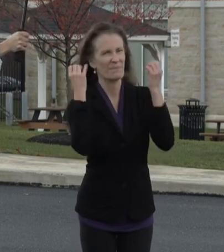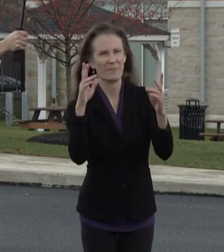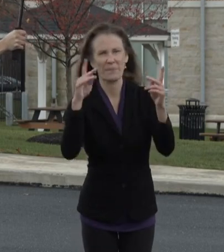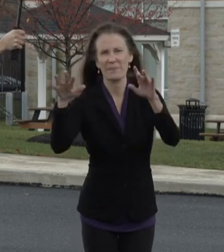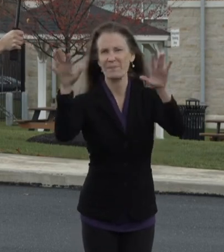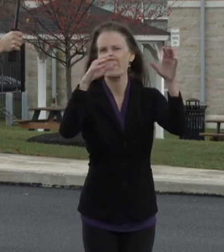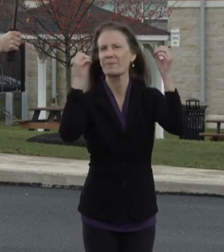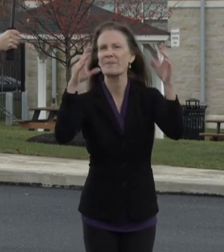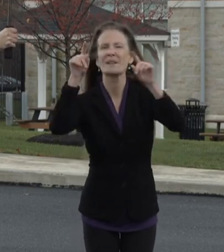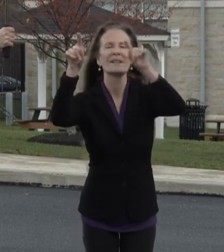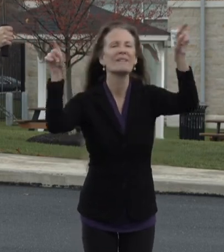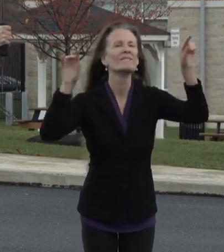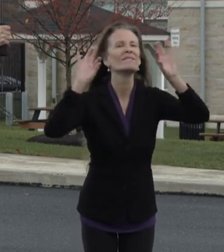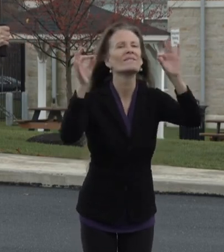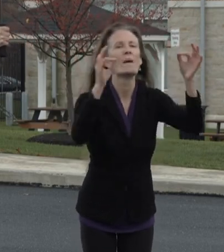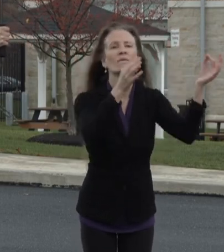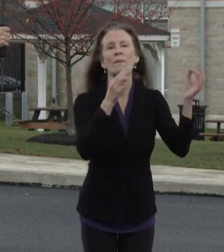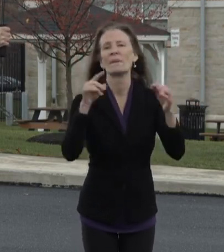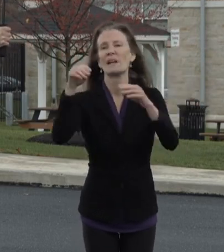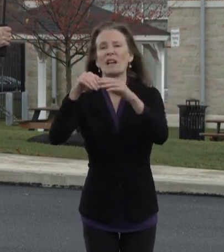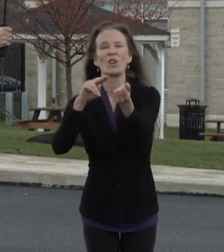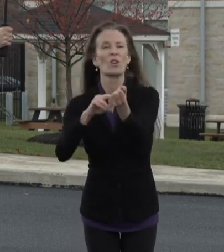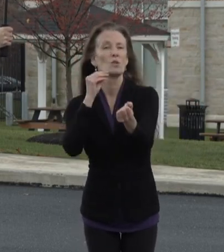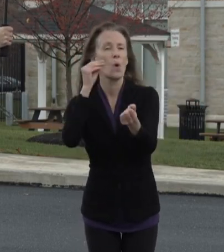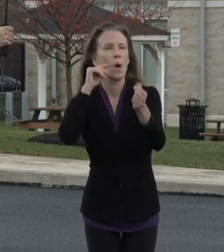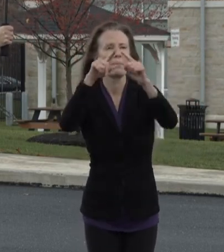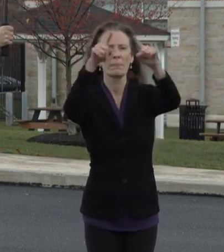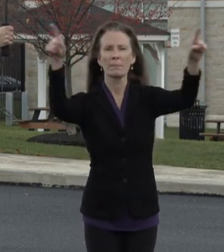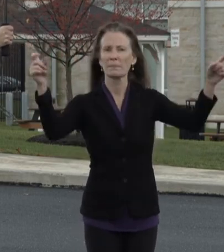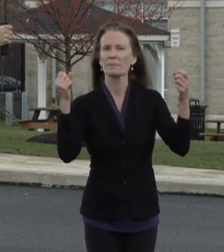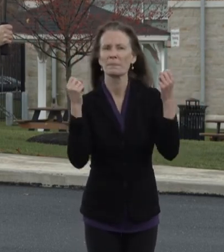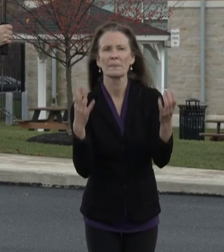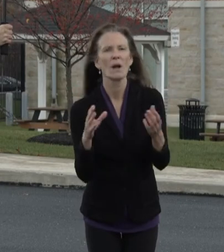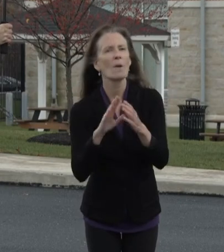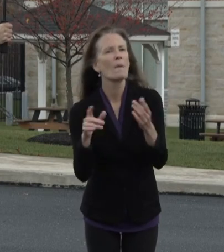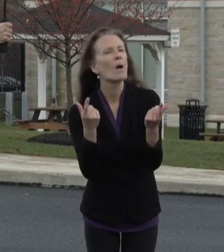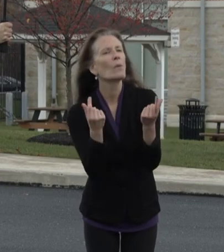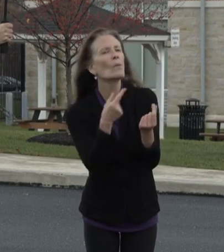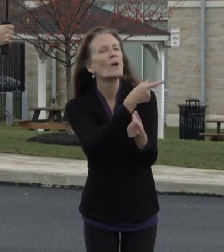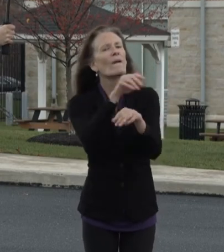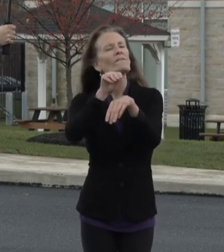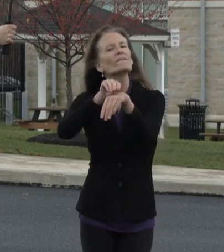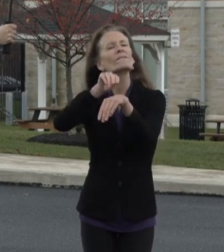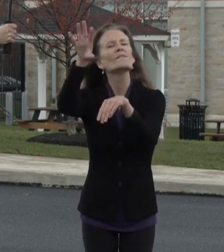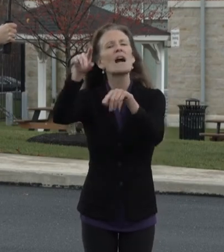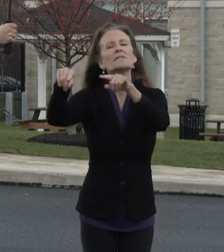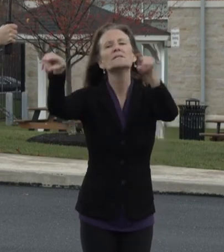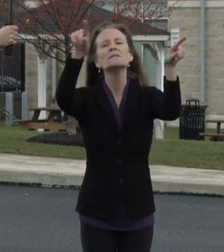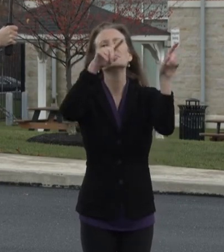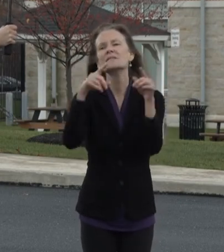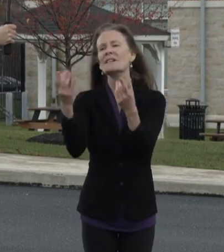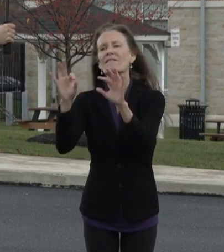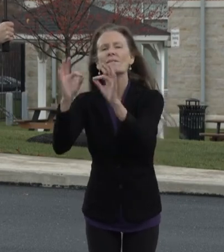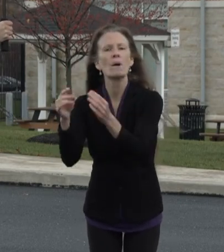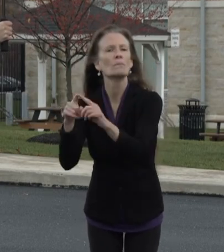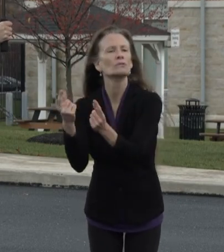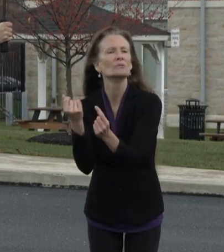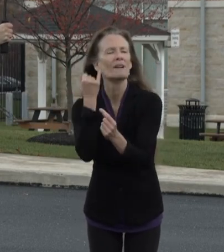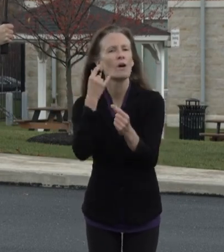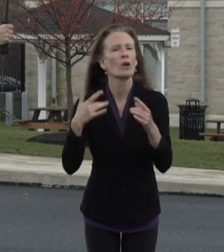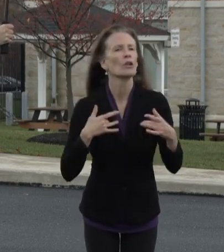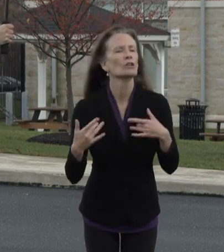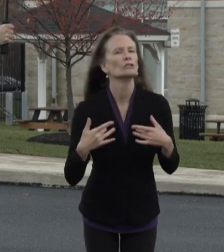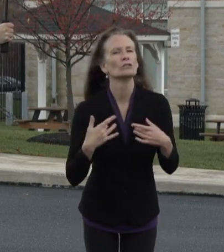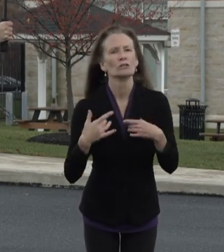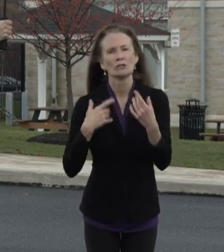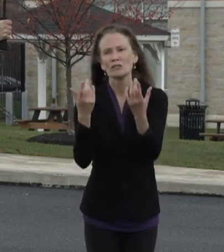in long-term care facilities. What advice do you give to them if they're concerned about their health moving forward, of their loved